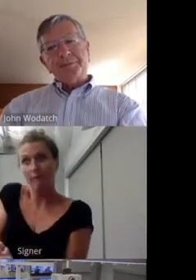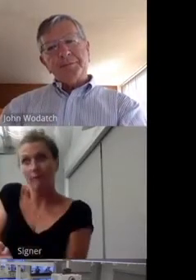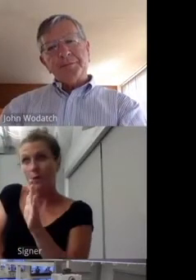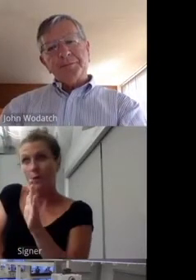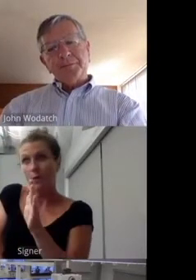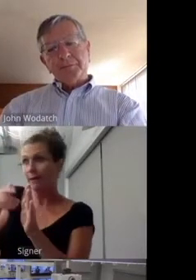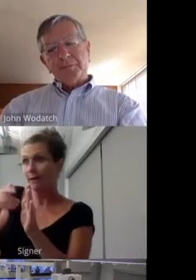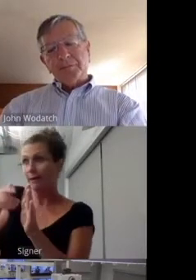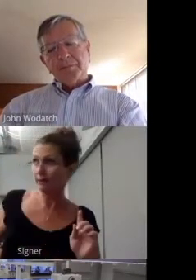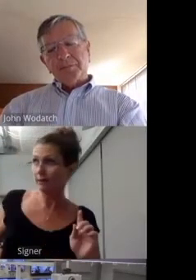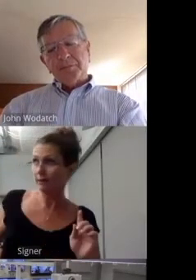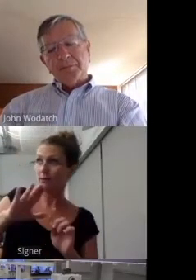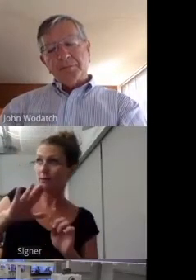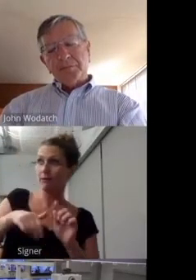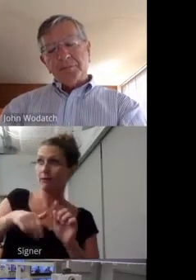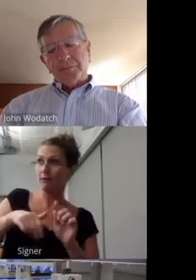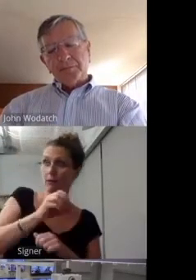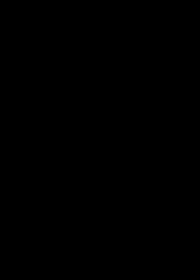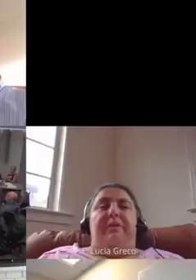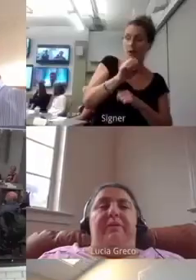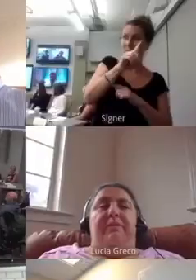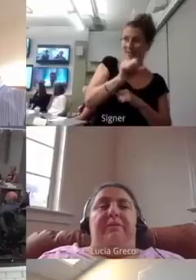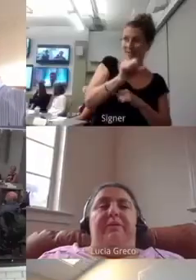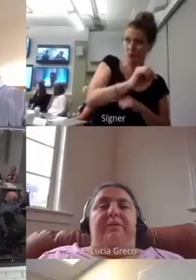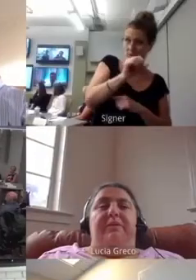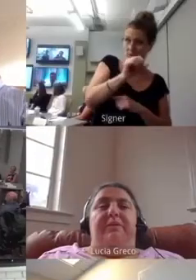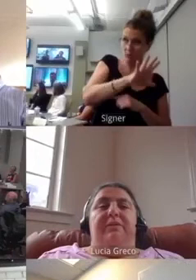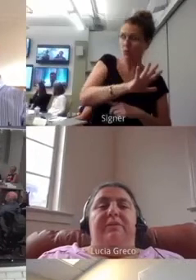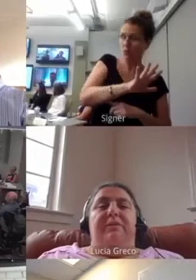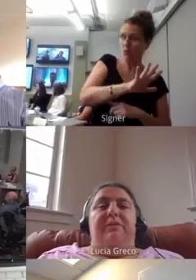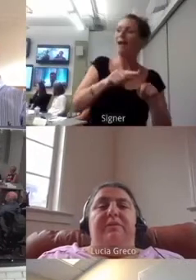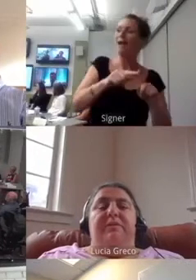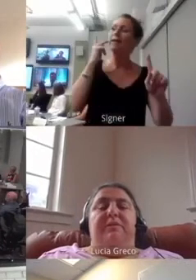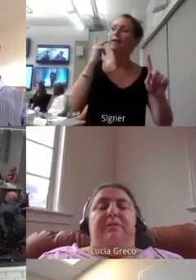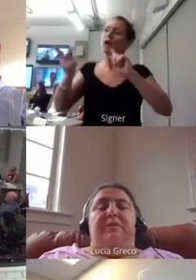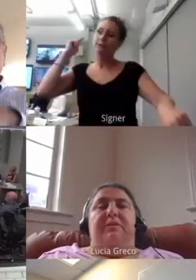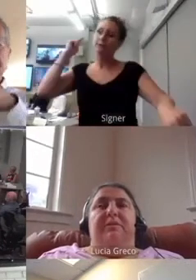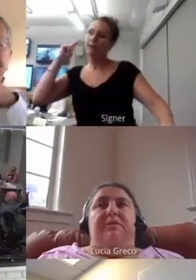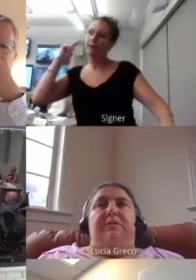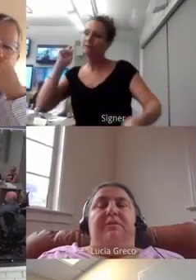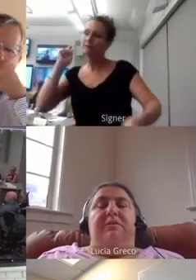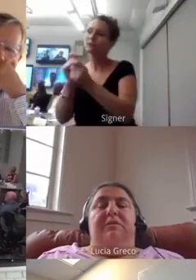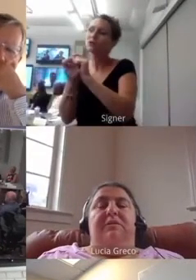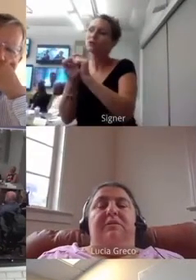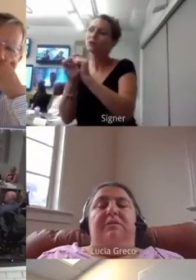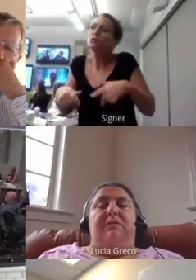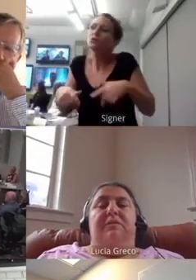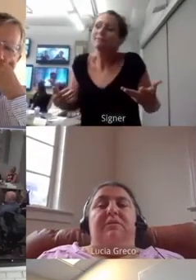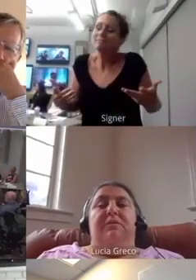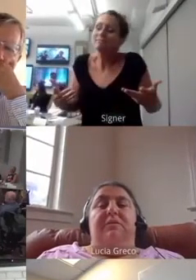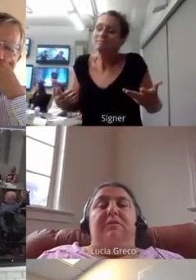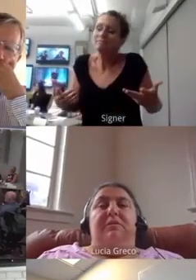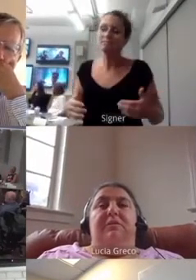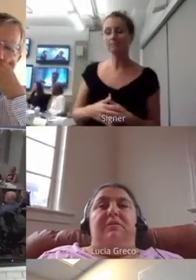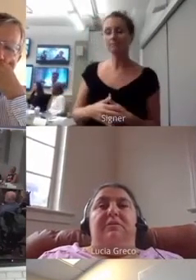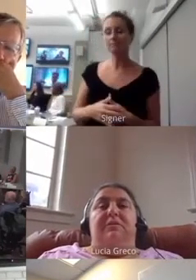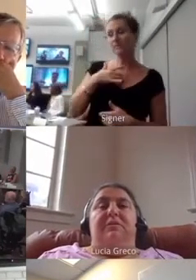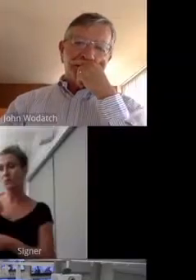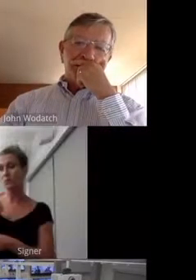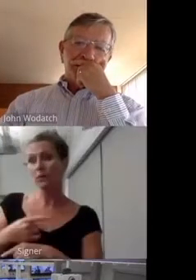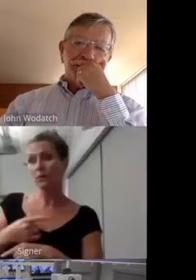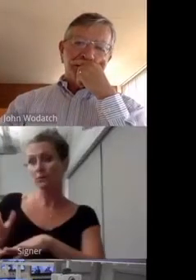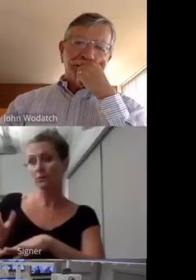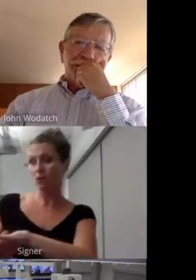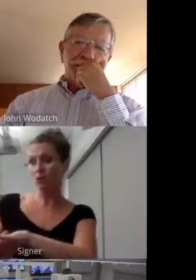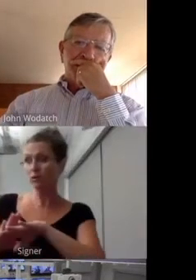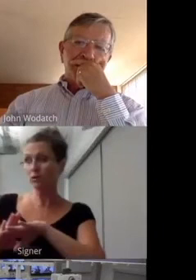of hindsight, would you change? I think what we got right was the consultation. I think what we got right is the